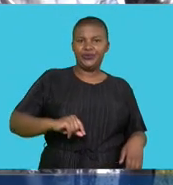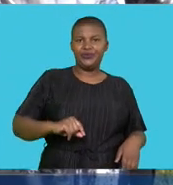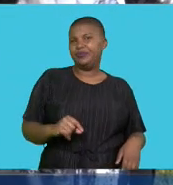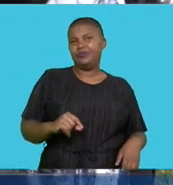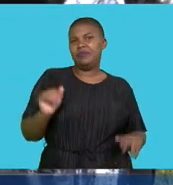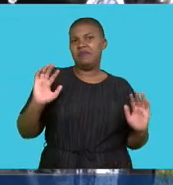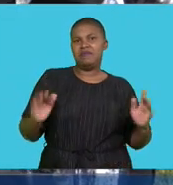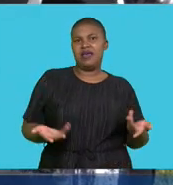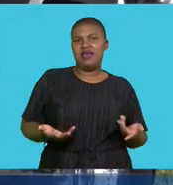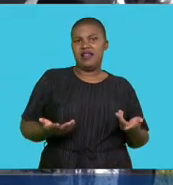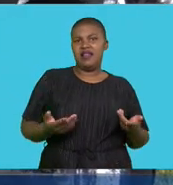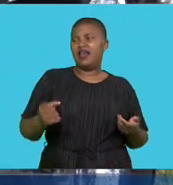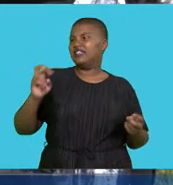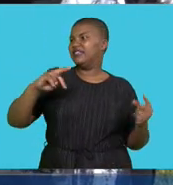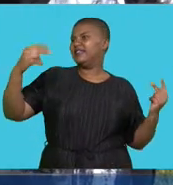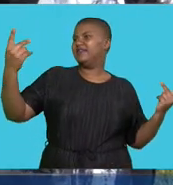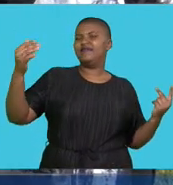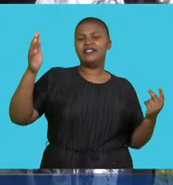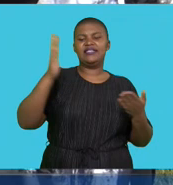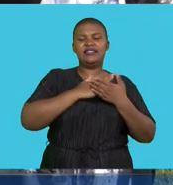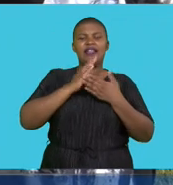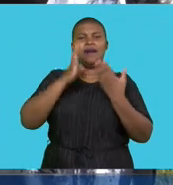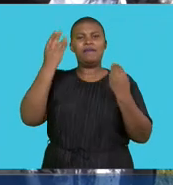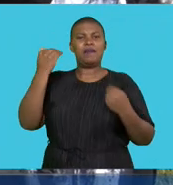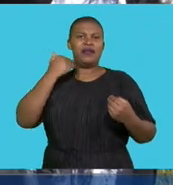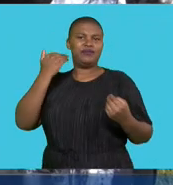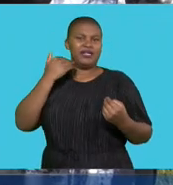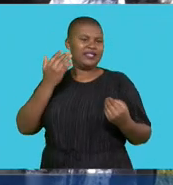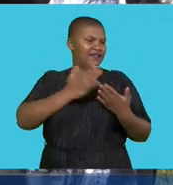re ipotsa gore ha di tshwane jwang because batho